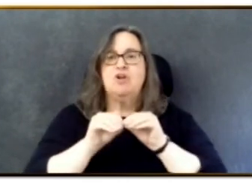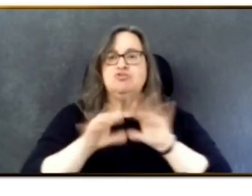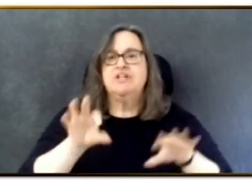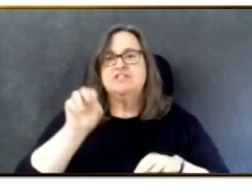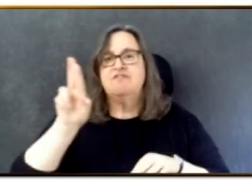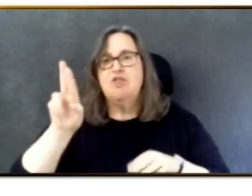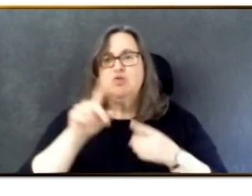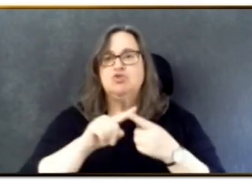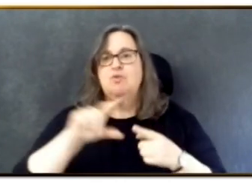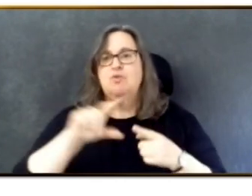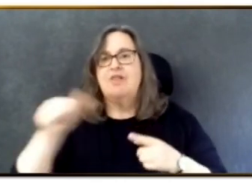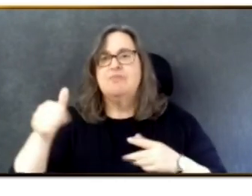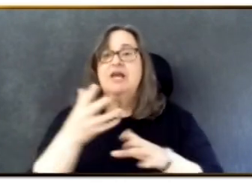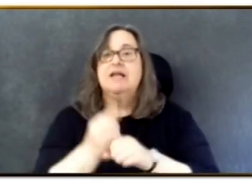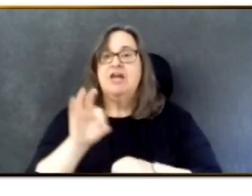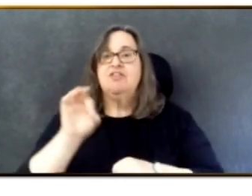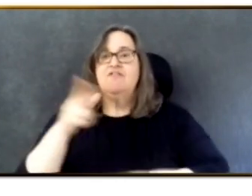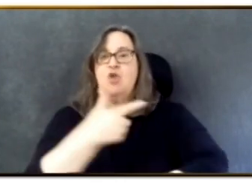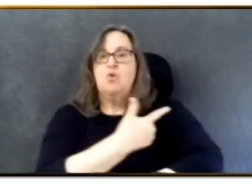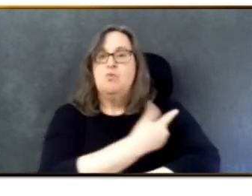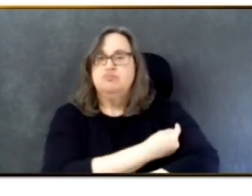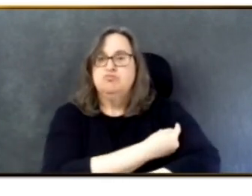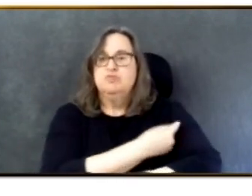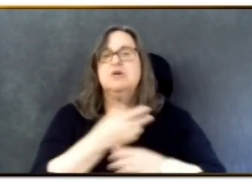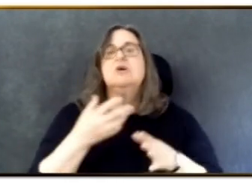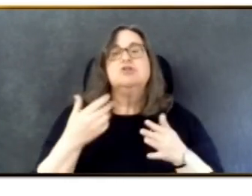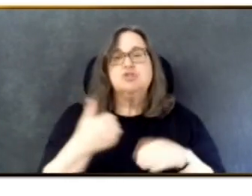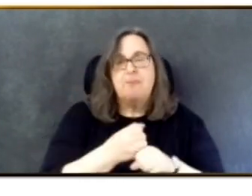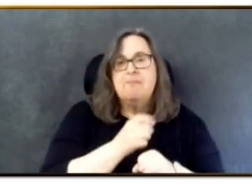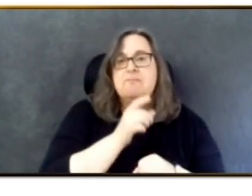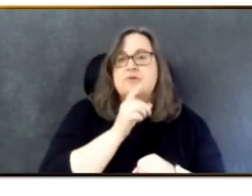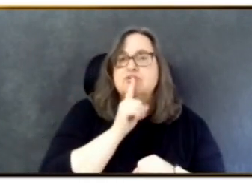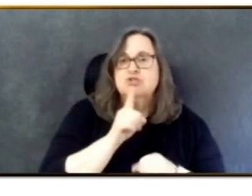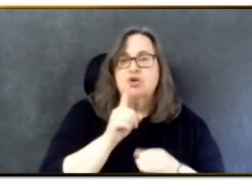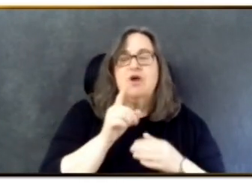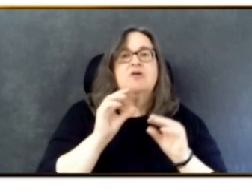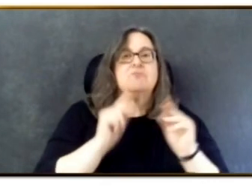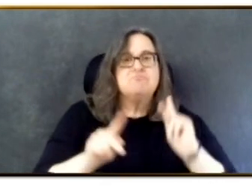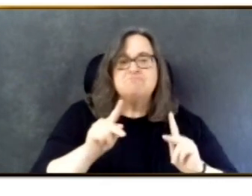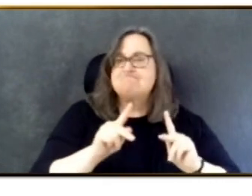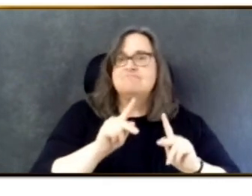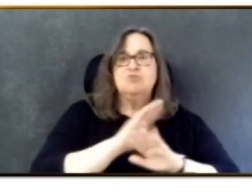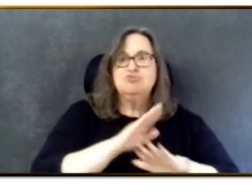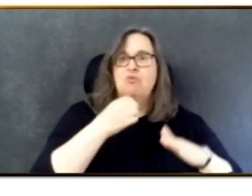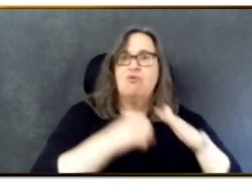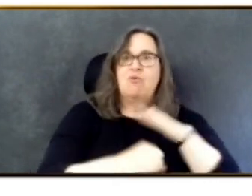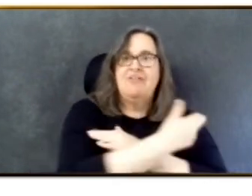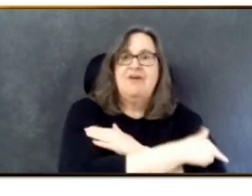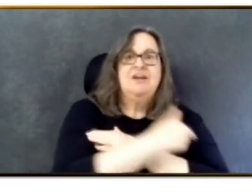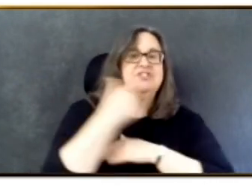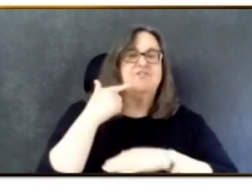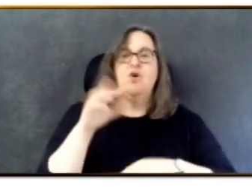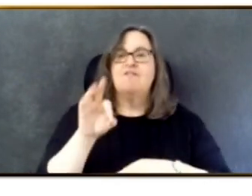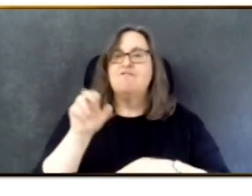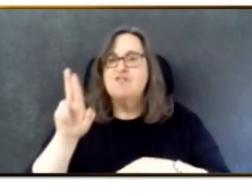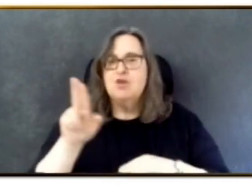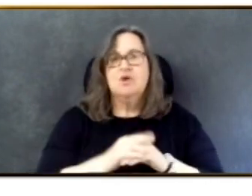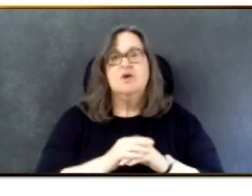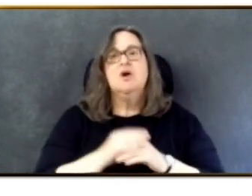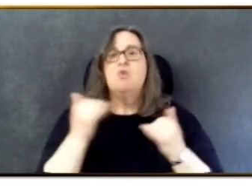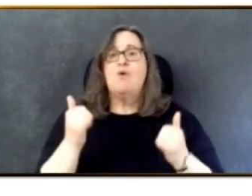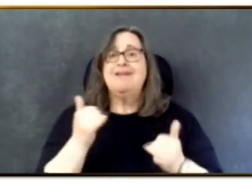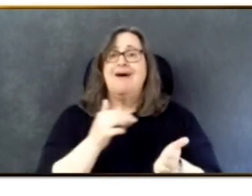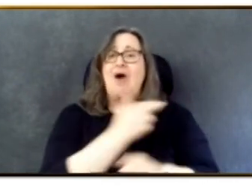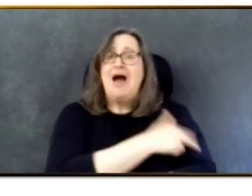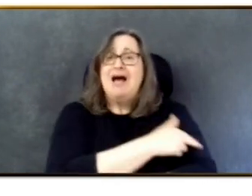and preventing those flu hospital admissions for those healthcare workers that are overwhelmed already with